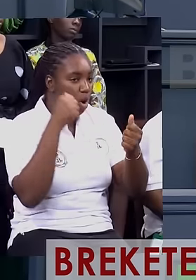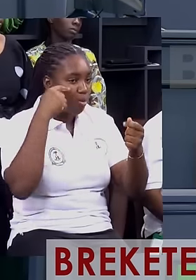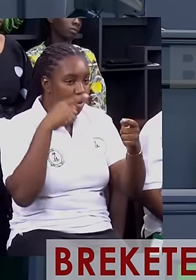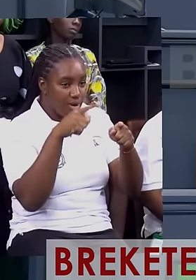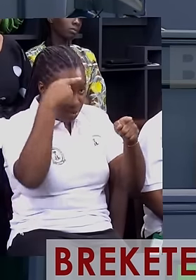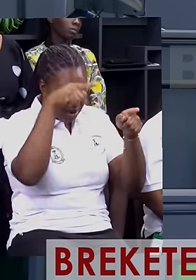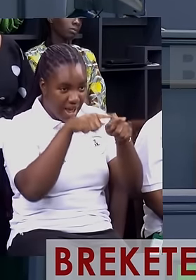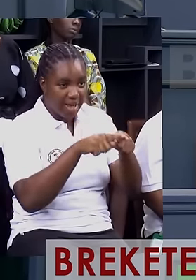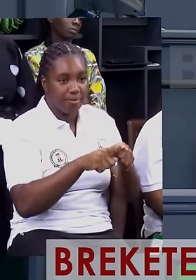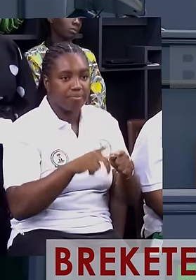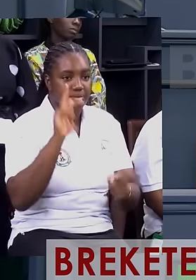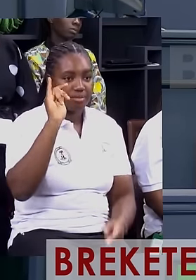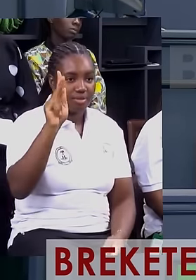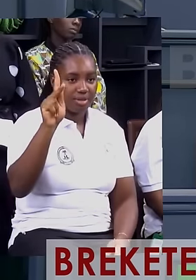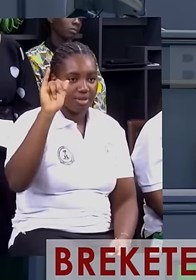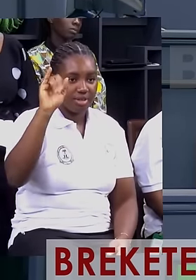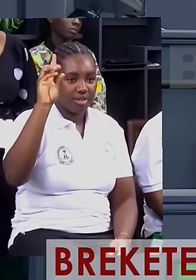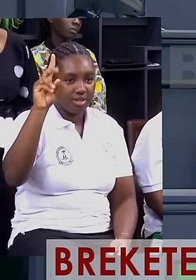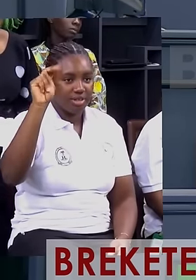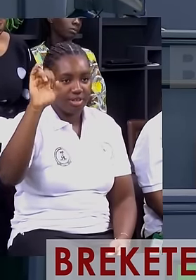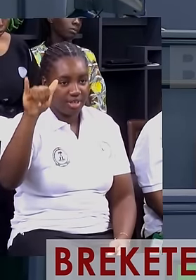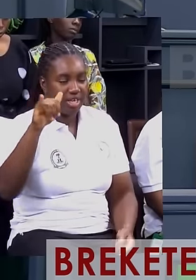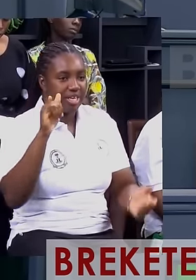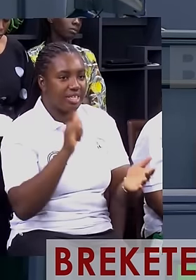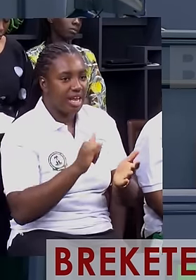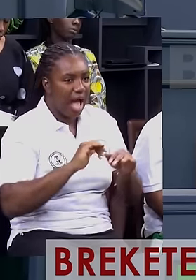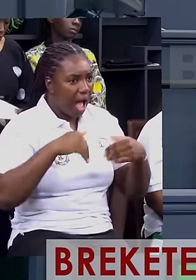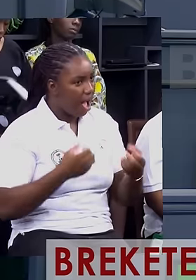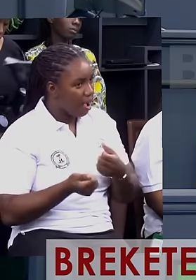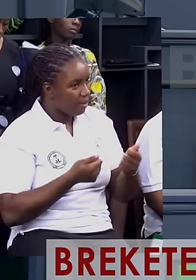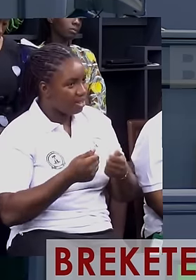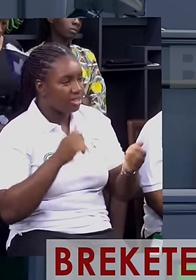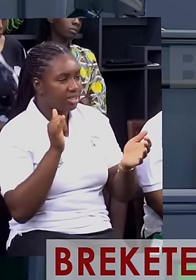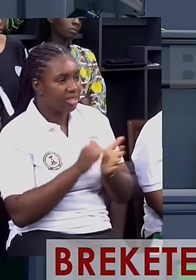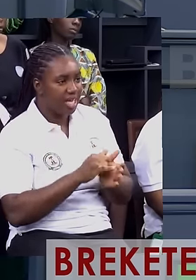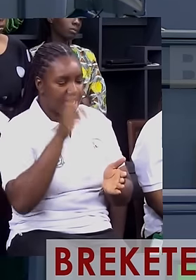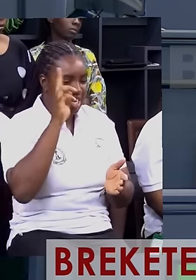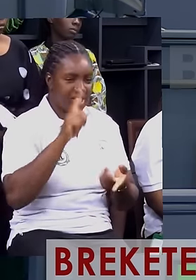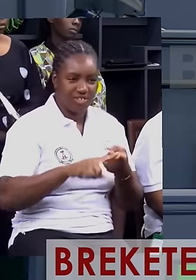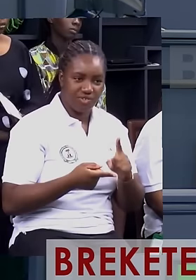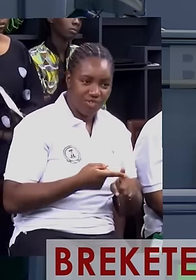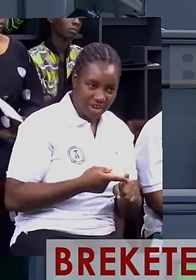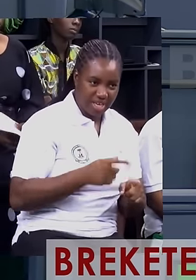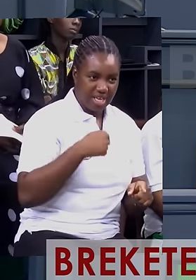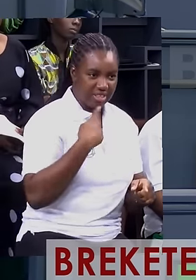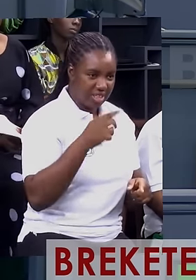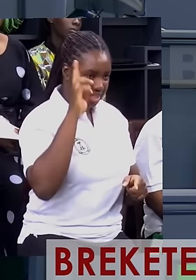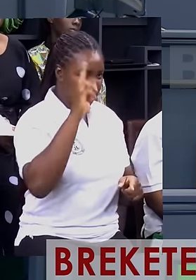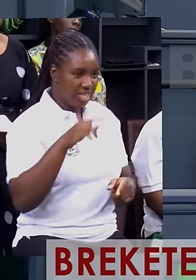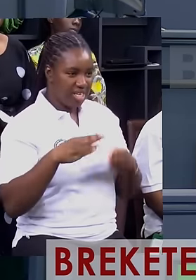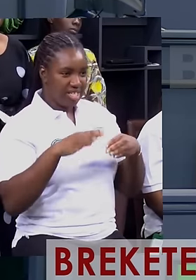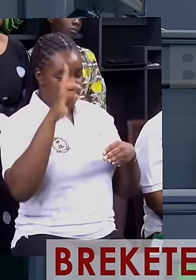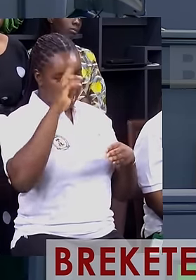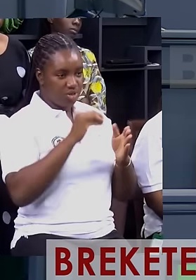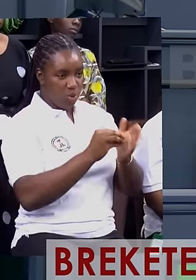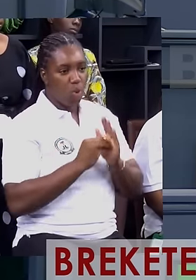kidney. How manage? Say one in friend tell and saying don't sell your own. Into make you